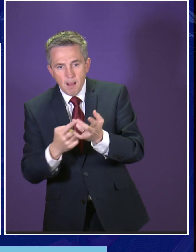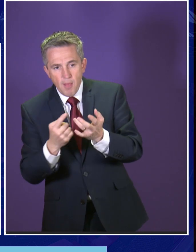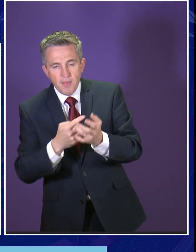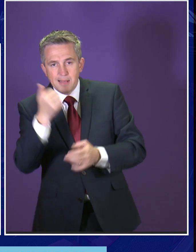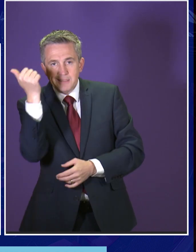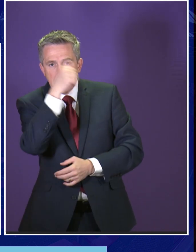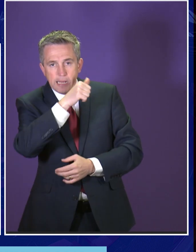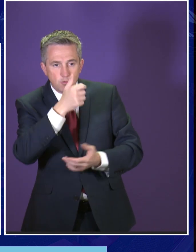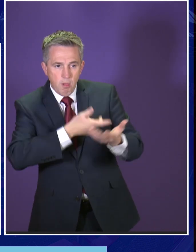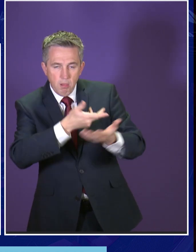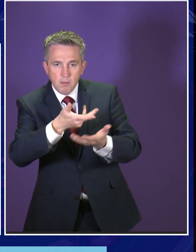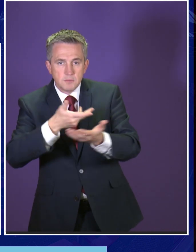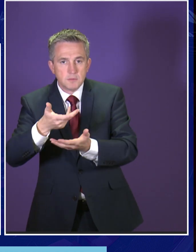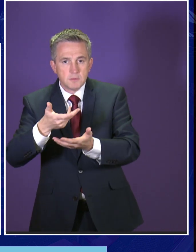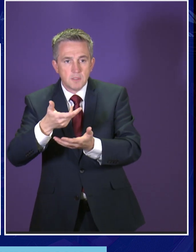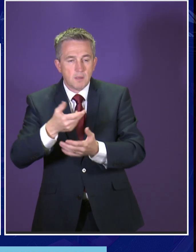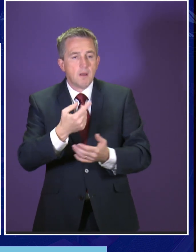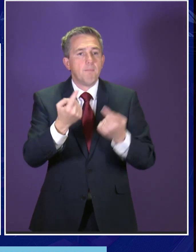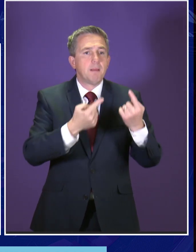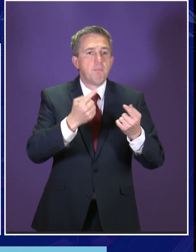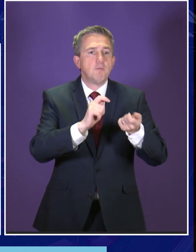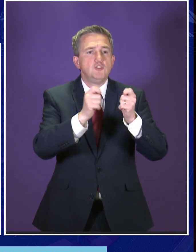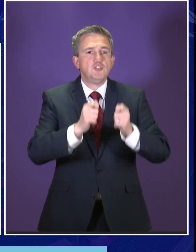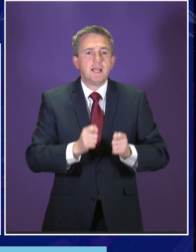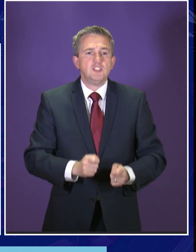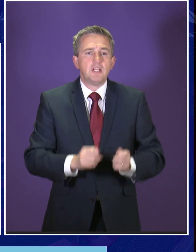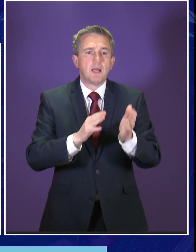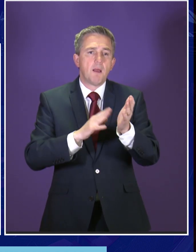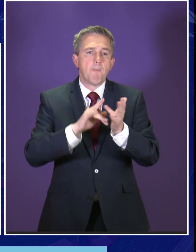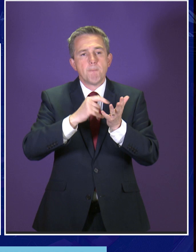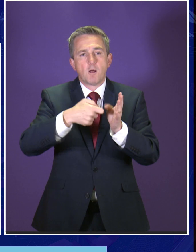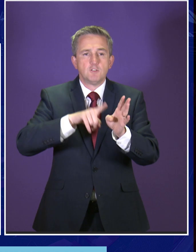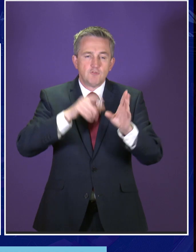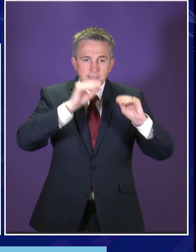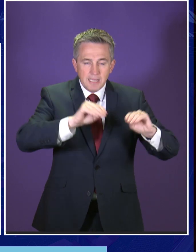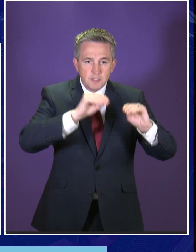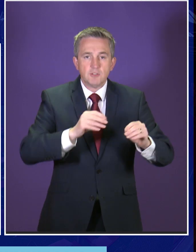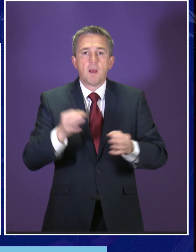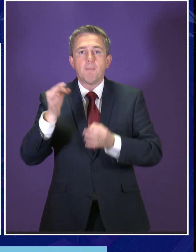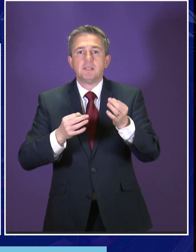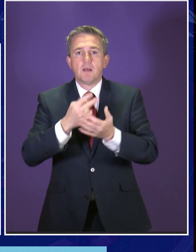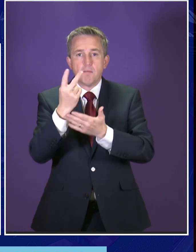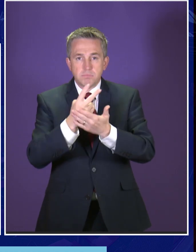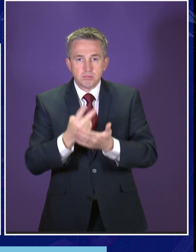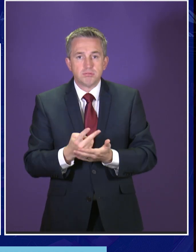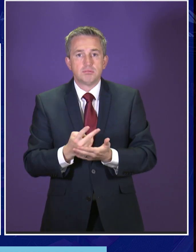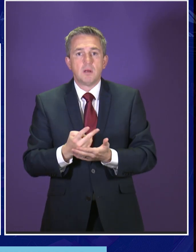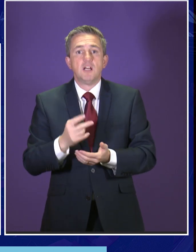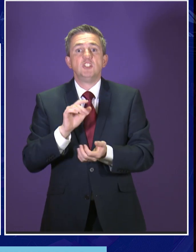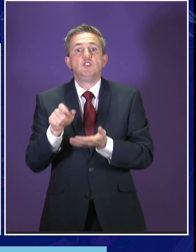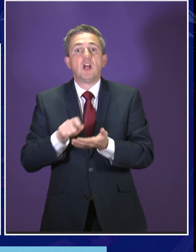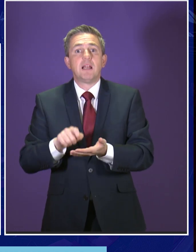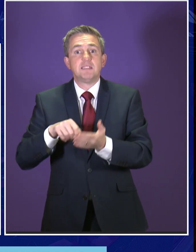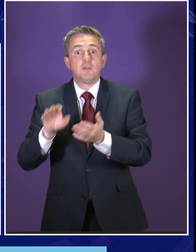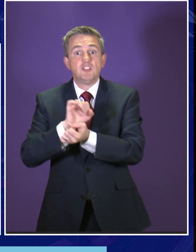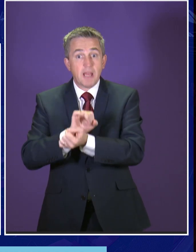for the first time, those who were transforming monastery education, political cartoonists, jailed journalists,